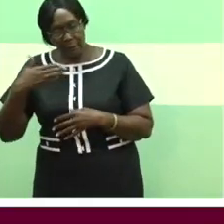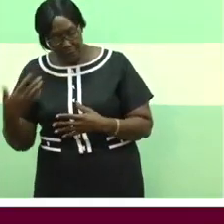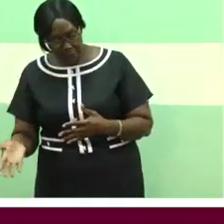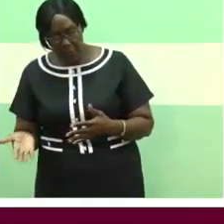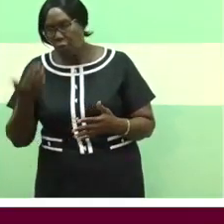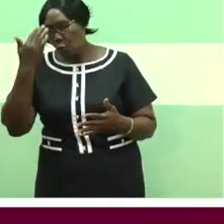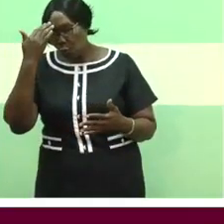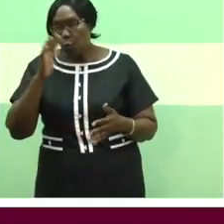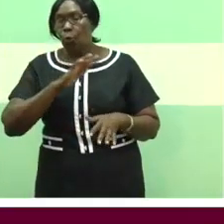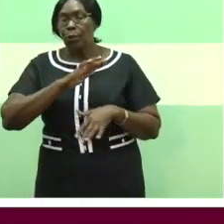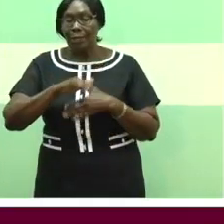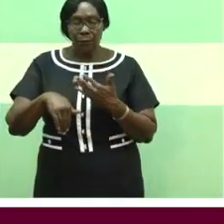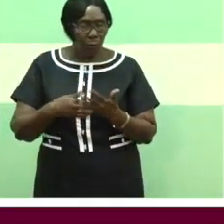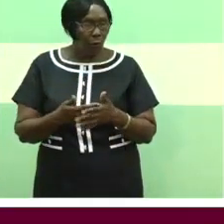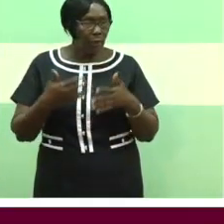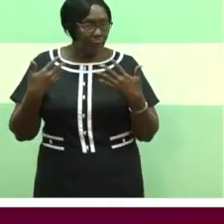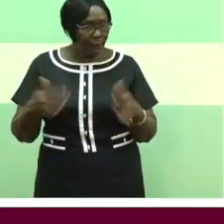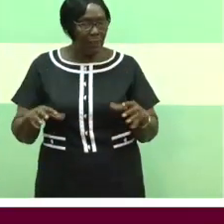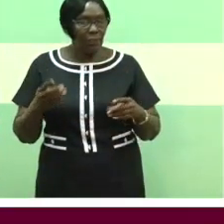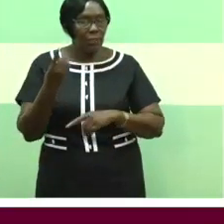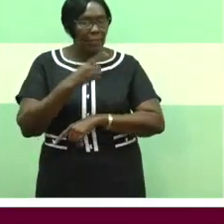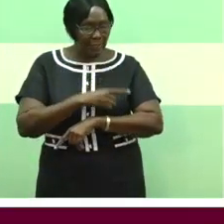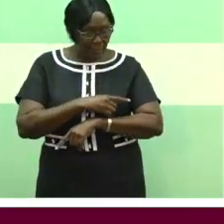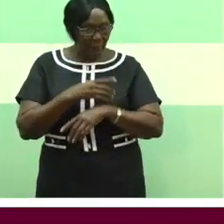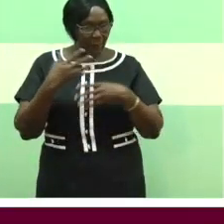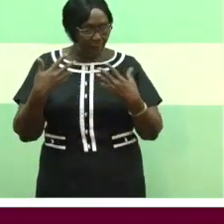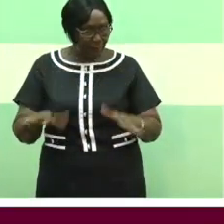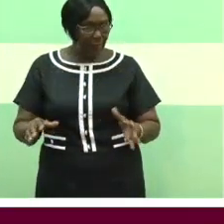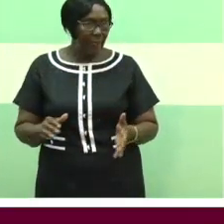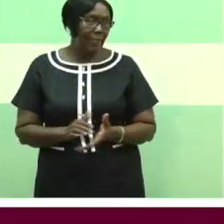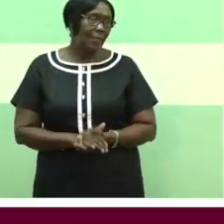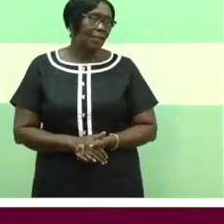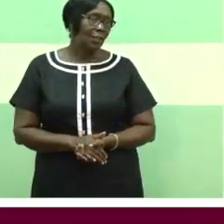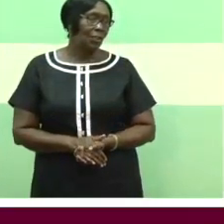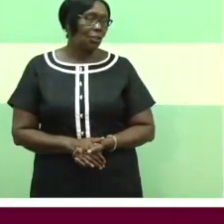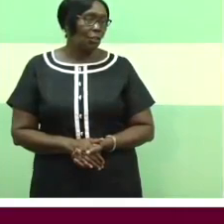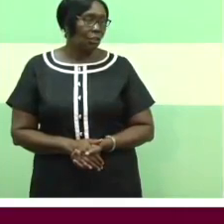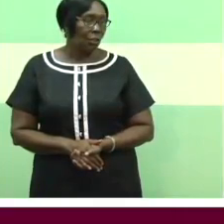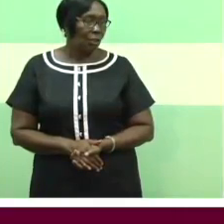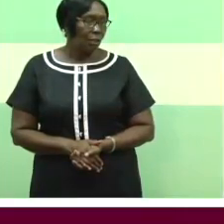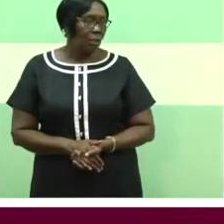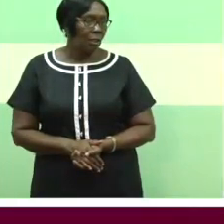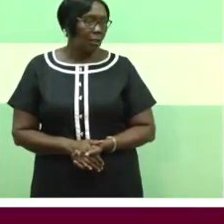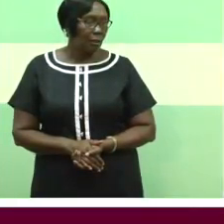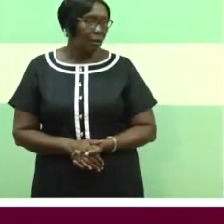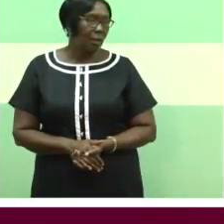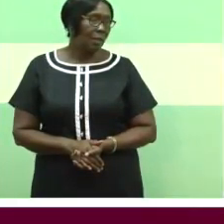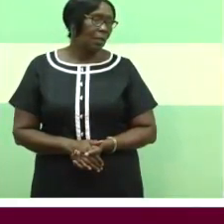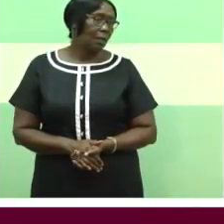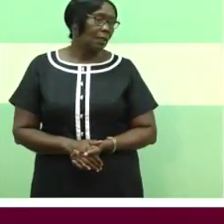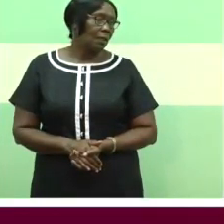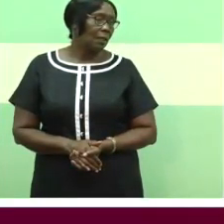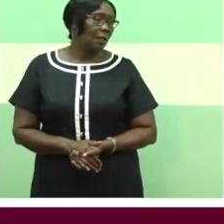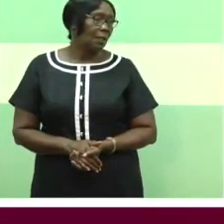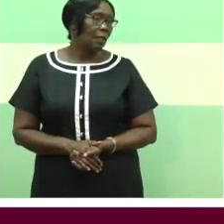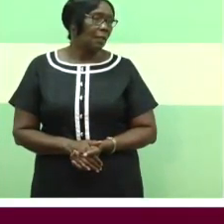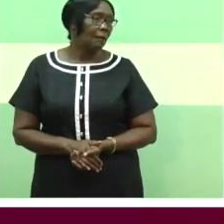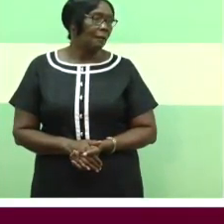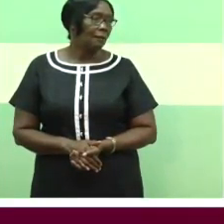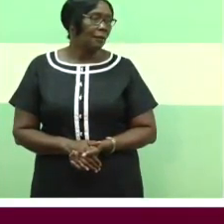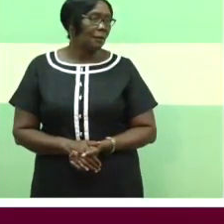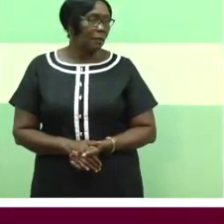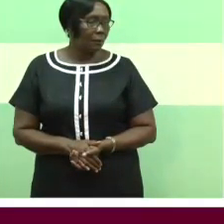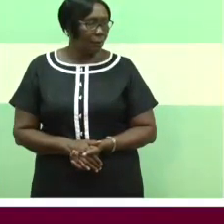done, your day would have been completed. Okay, so we have this here.